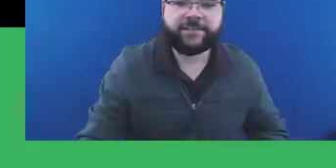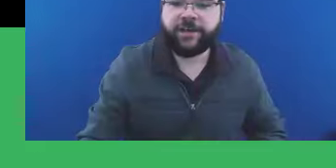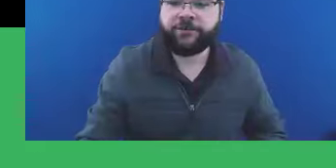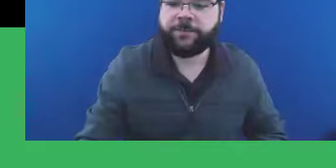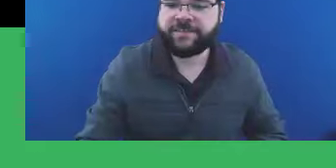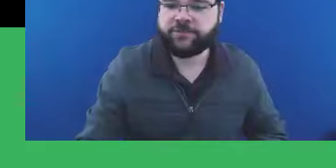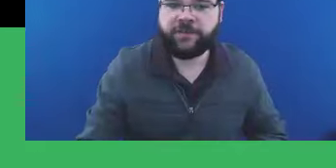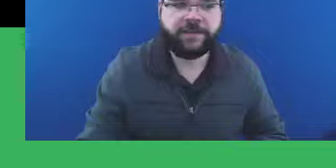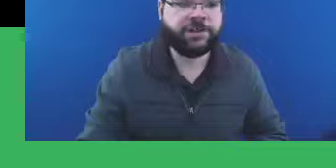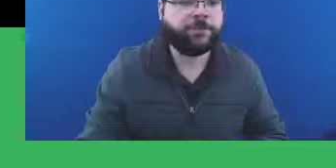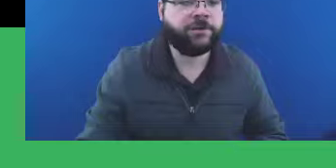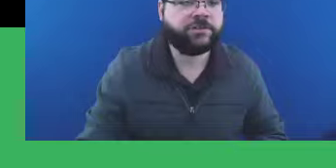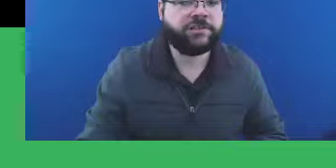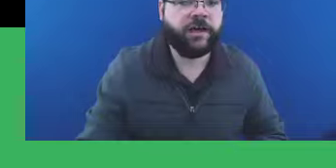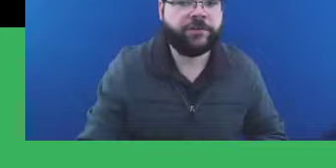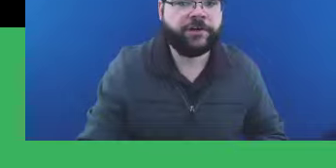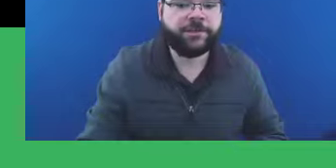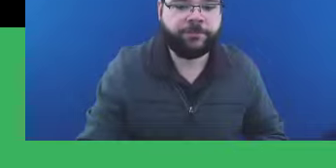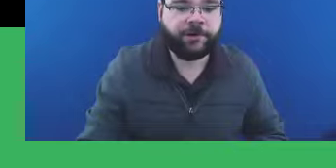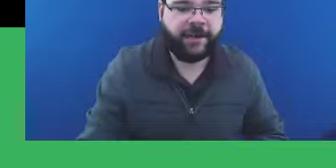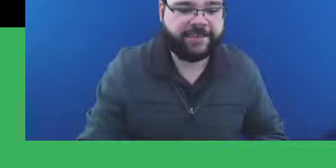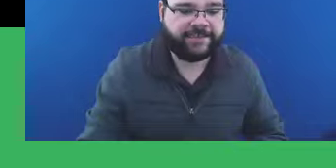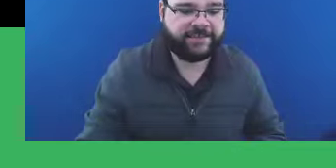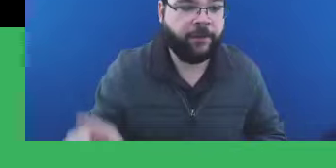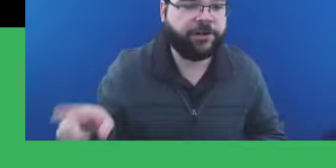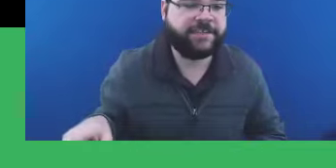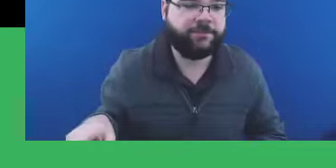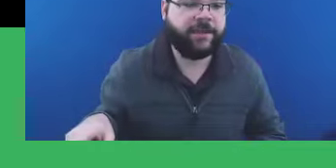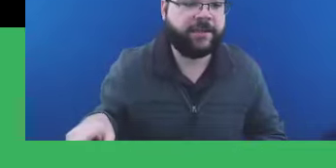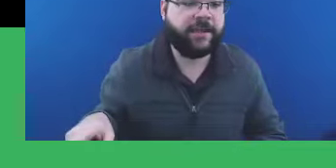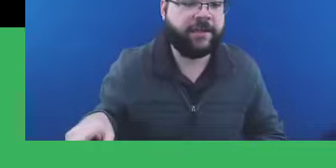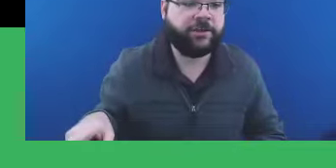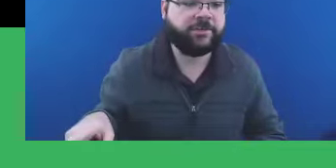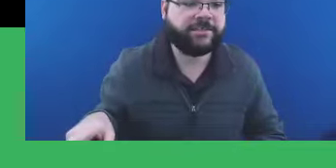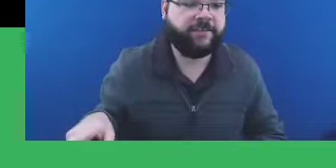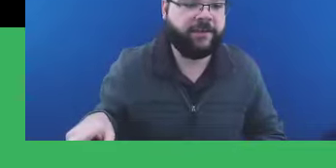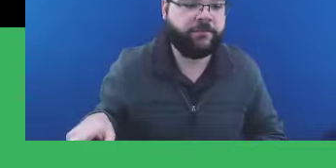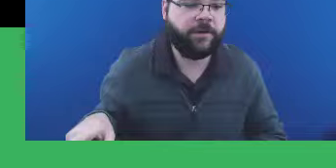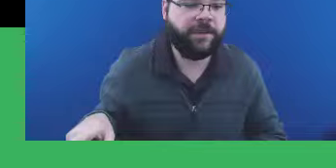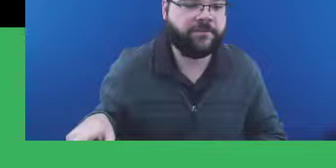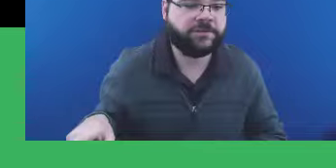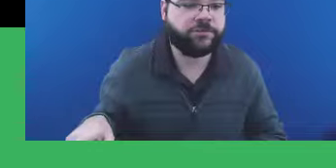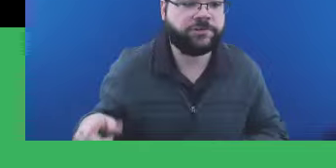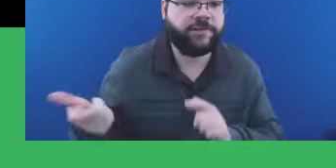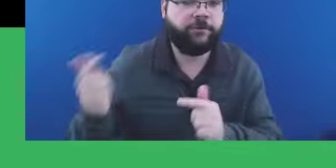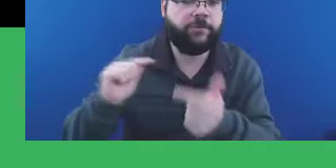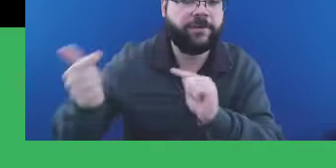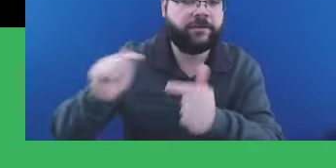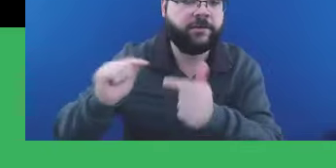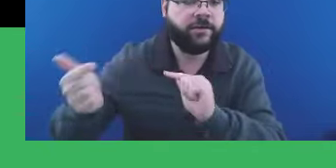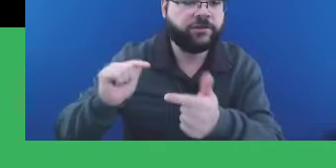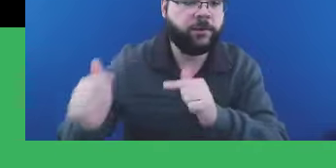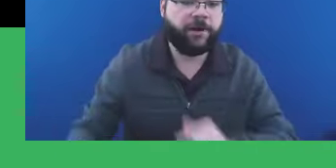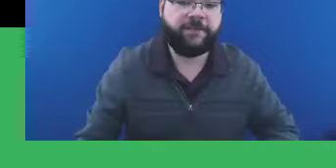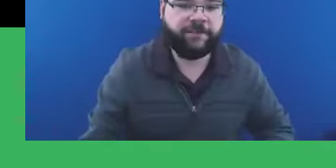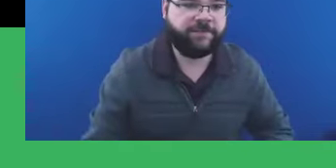yes, hi, sorry to interrupt. This is one of the interpreters. The other interpreter as a participant, can you assign them a panelist role so that way we